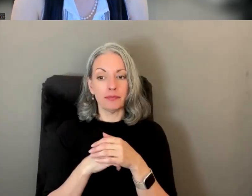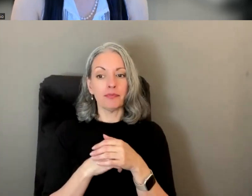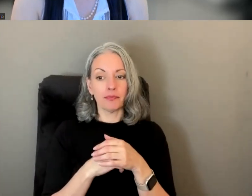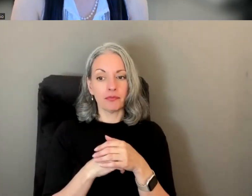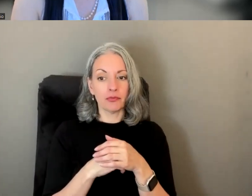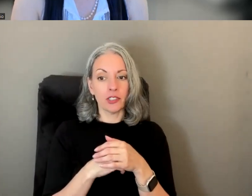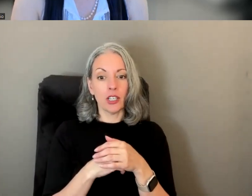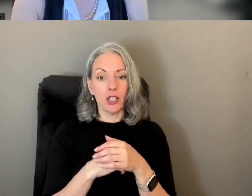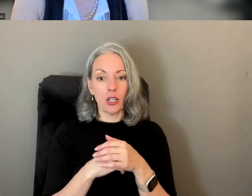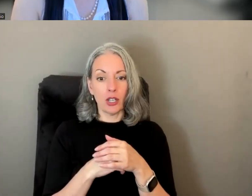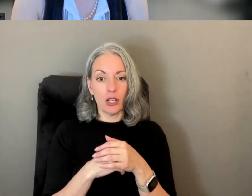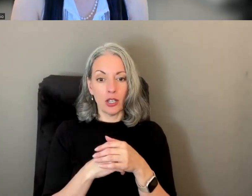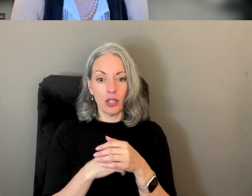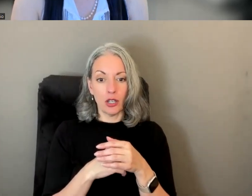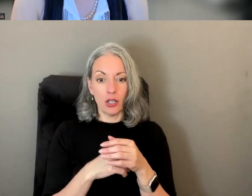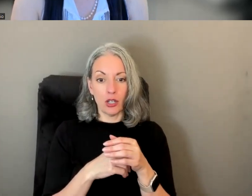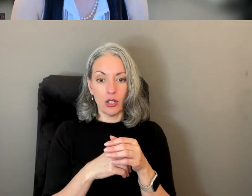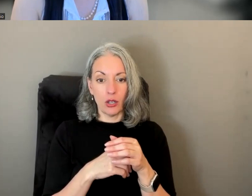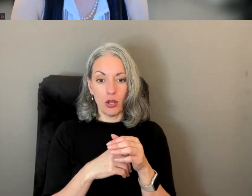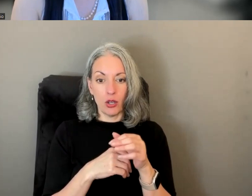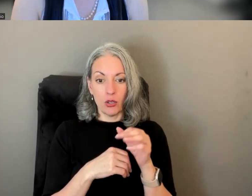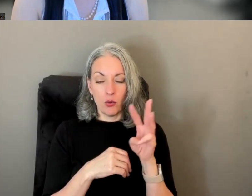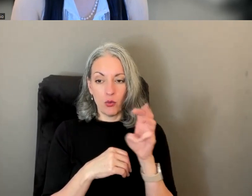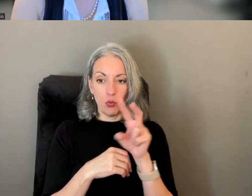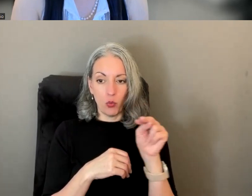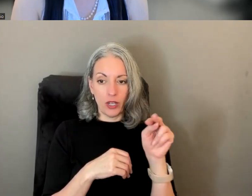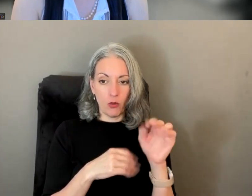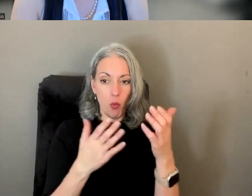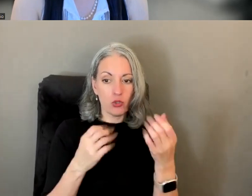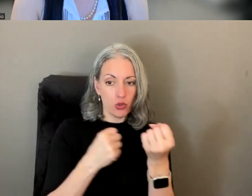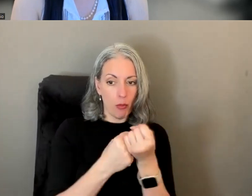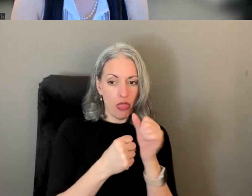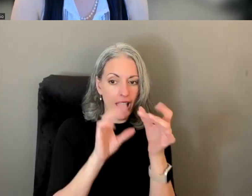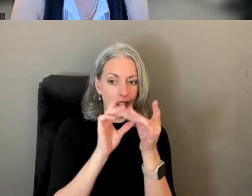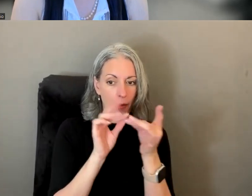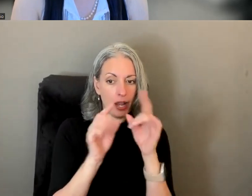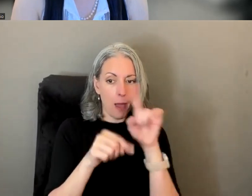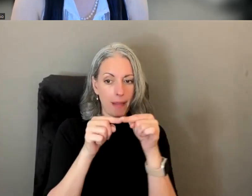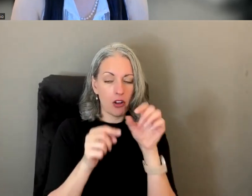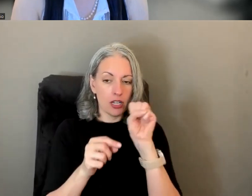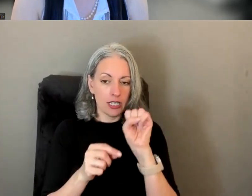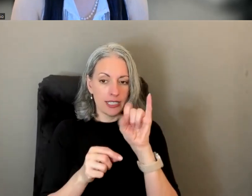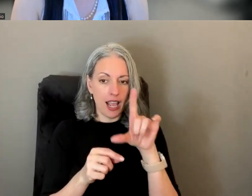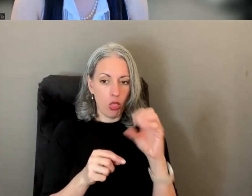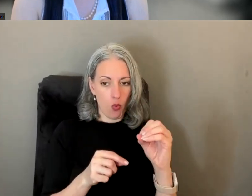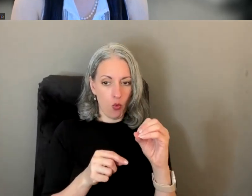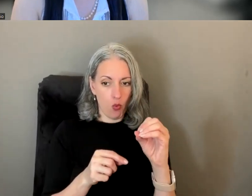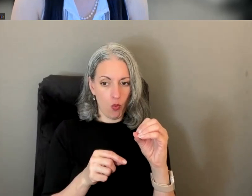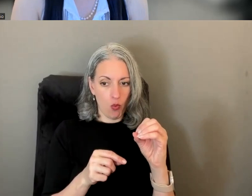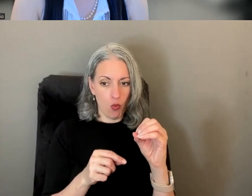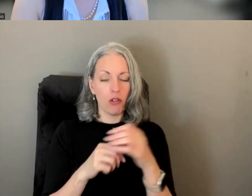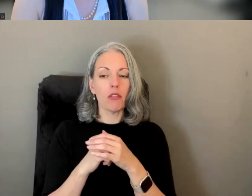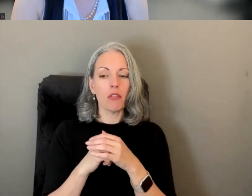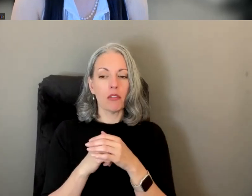Wynn wants to support Barbara's comment. I agree that that's a really good one about moving the silo to this area. And